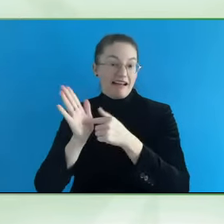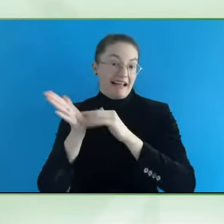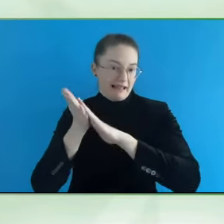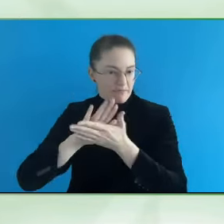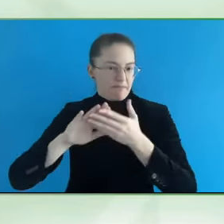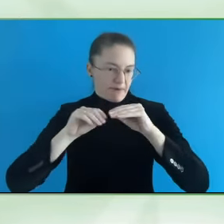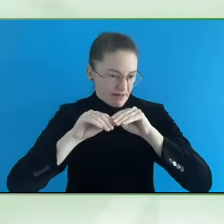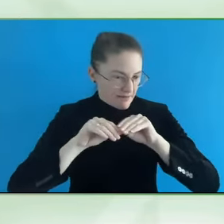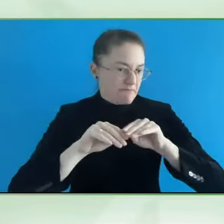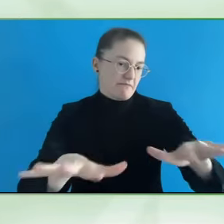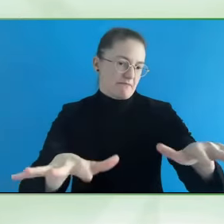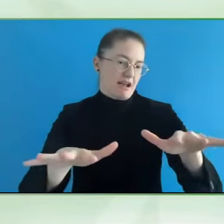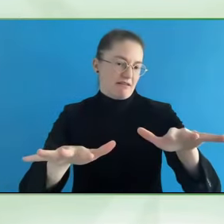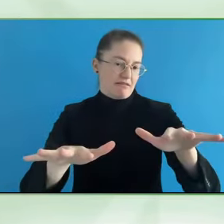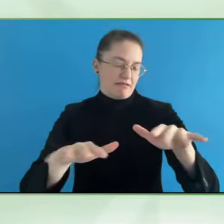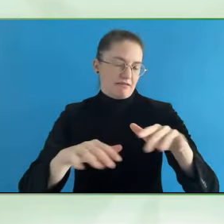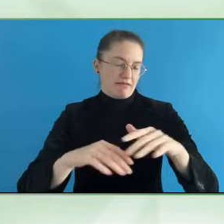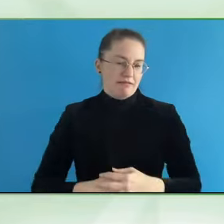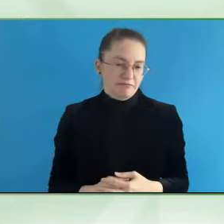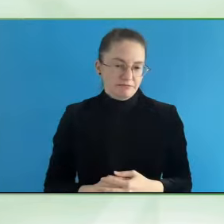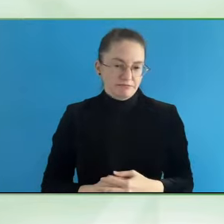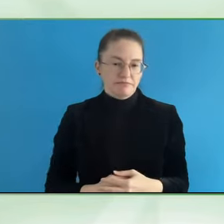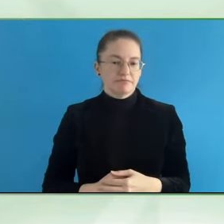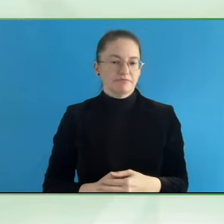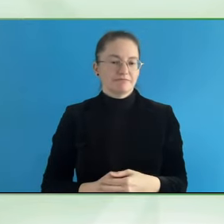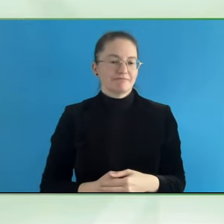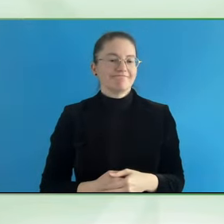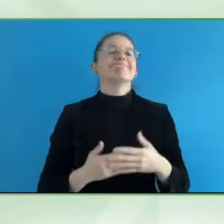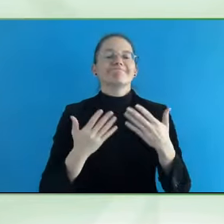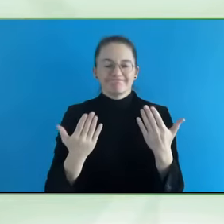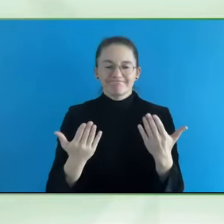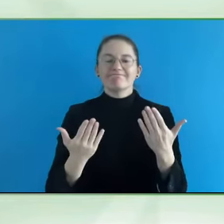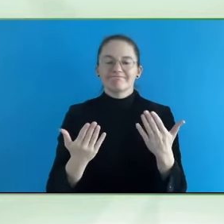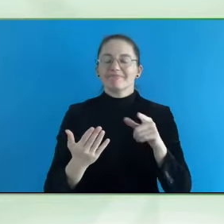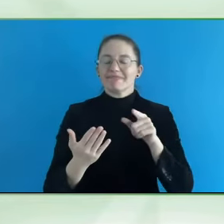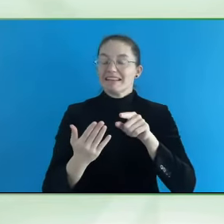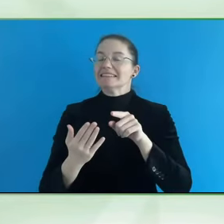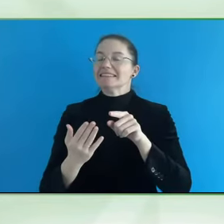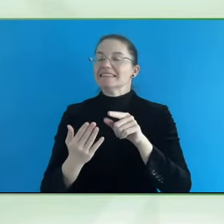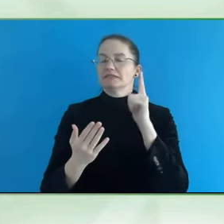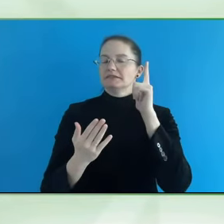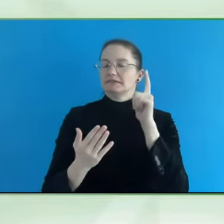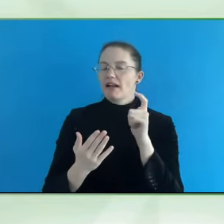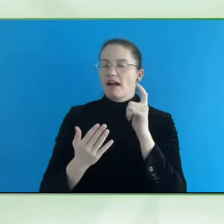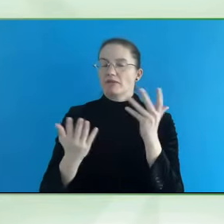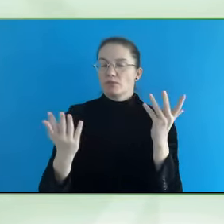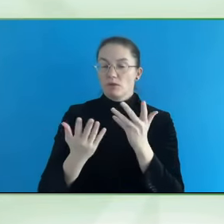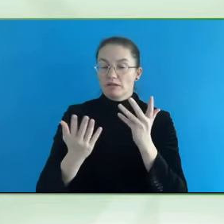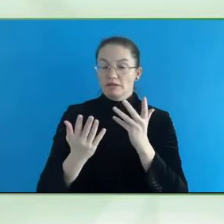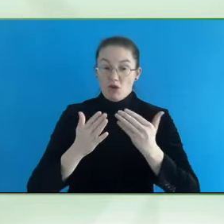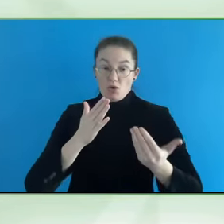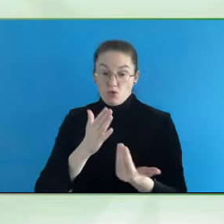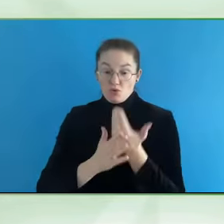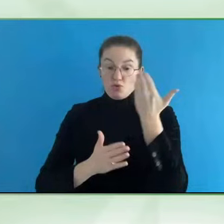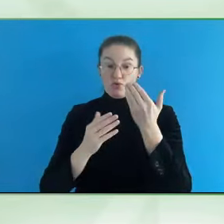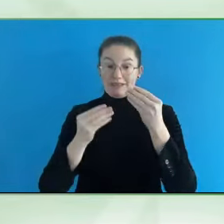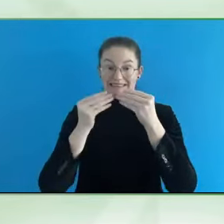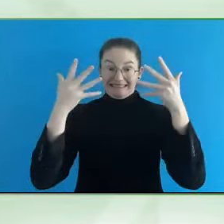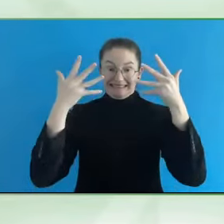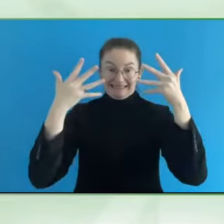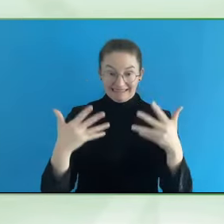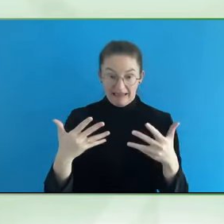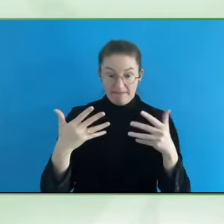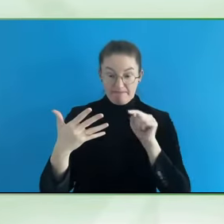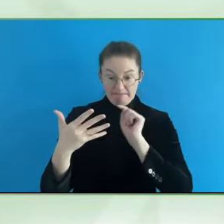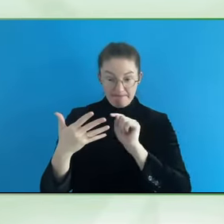and functioning. The Ministry of Education and Merit has opened a